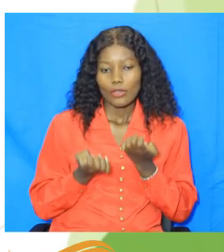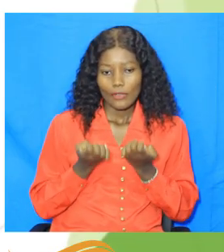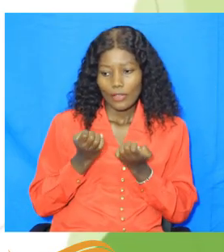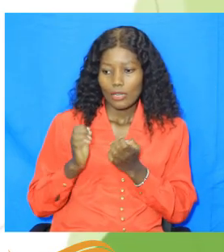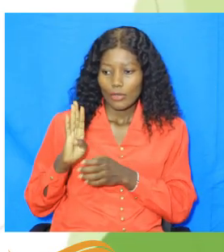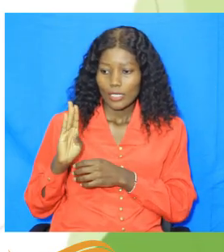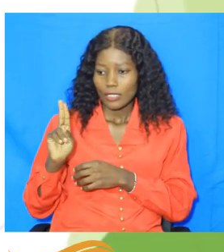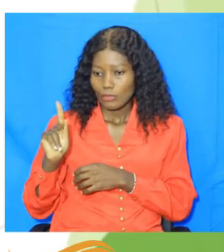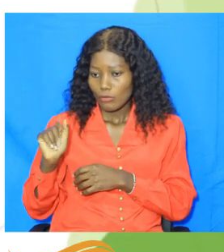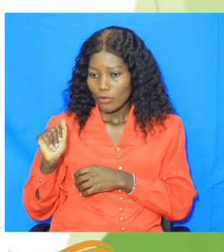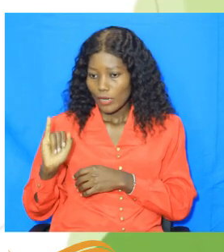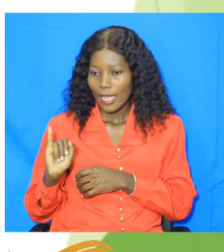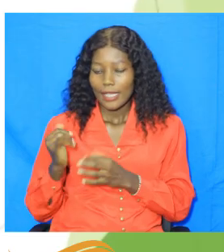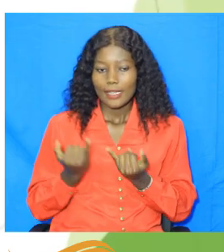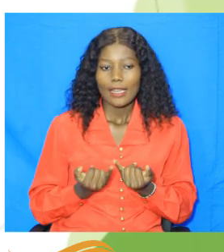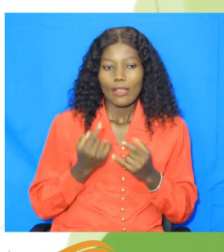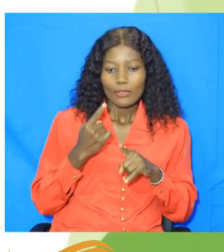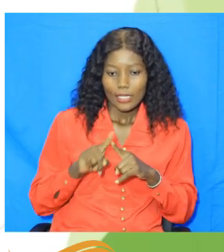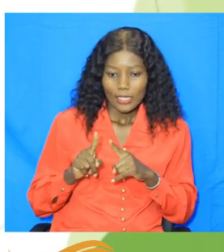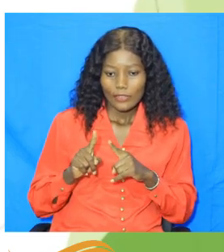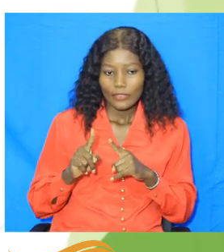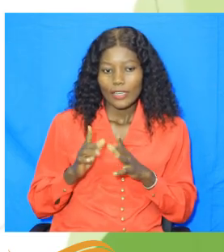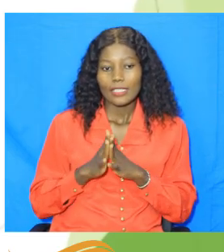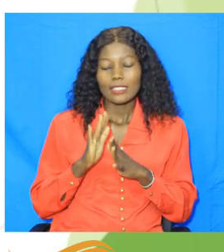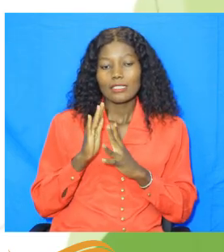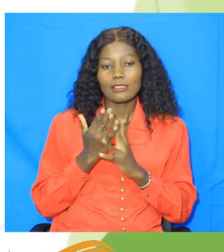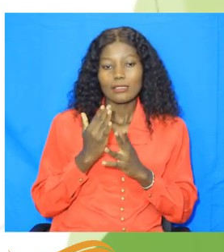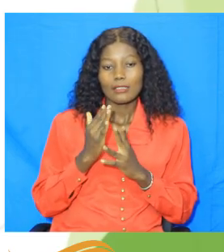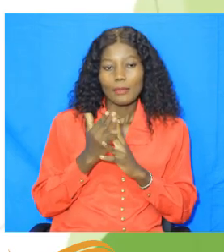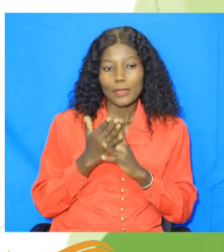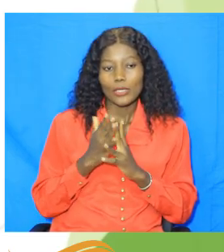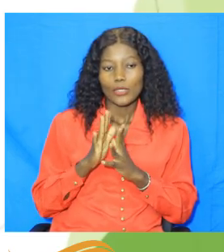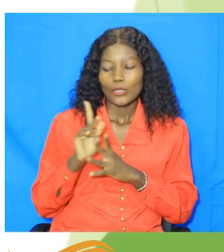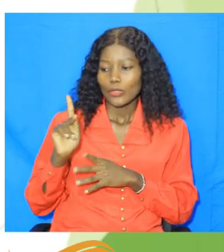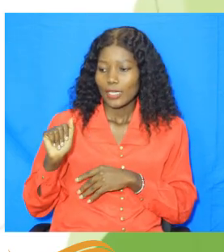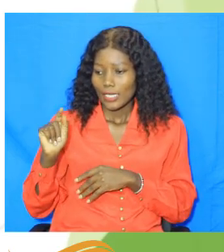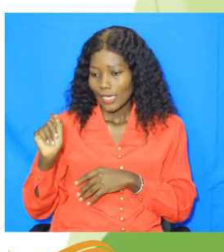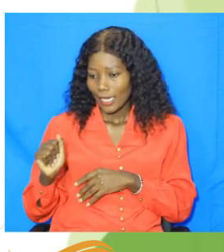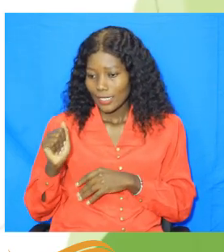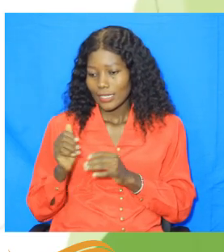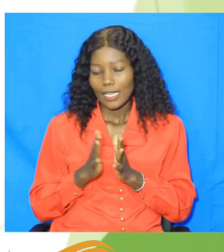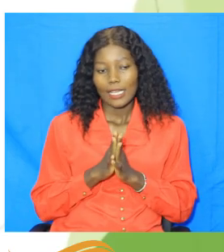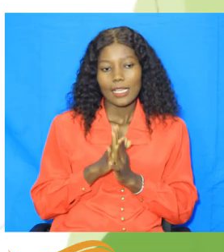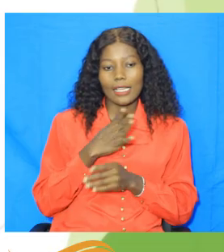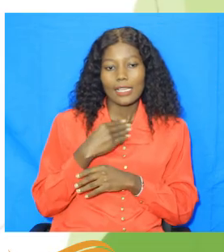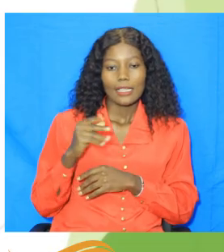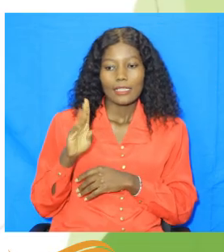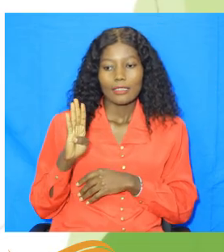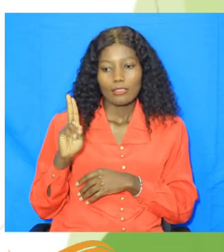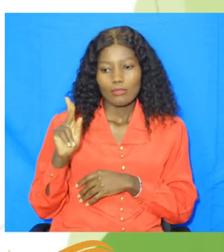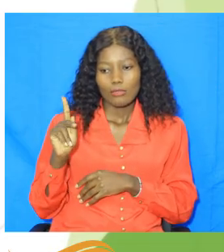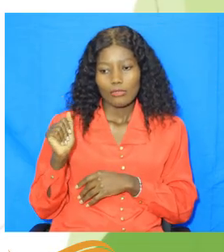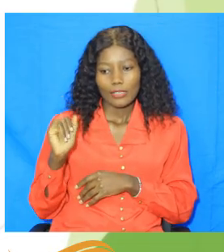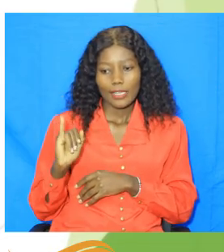the difference of the evaluation criteria between the kata and bunkai is that in bunkai,